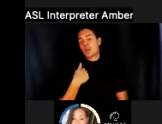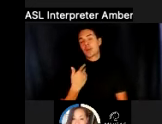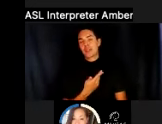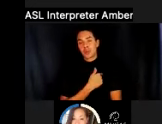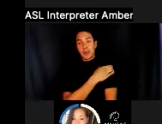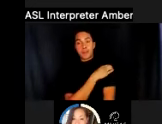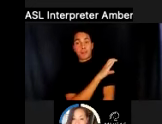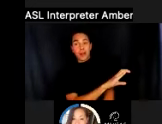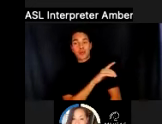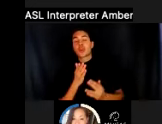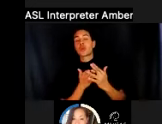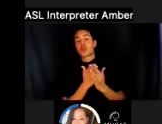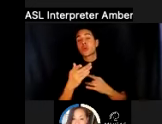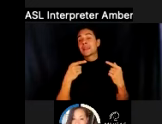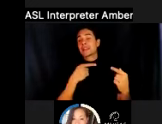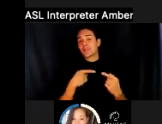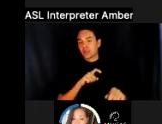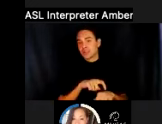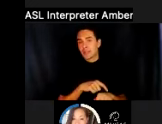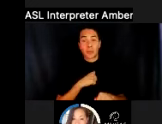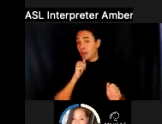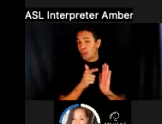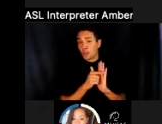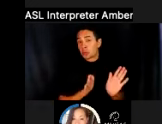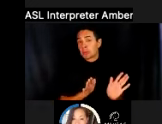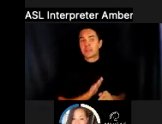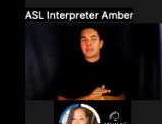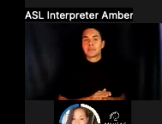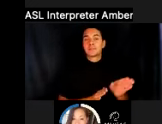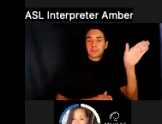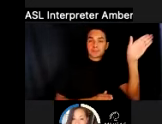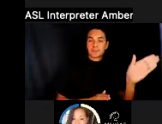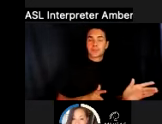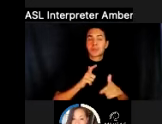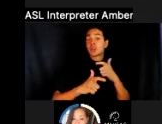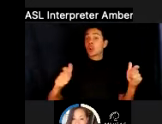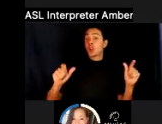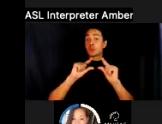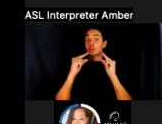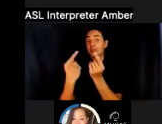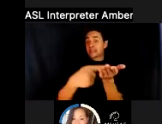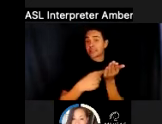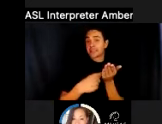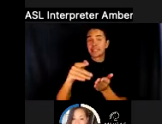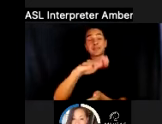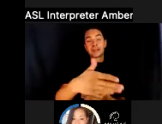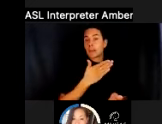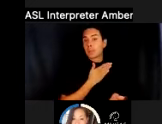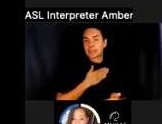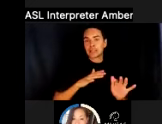through a difficult time. Okay, so here is a large group discussion. So if people could put it in the